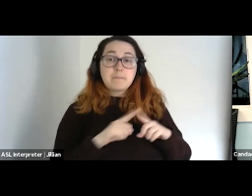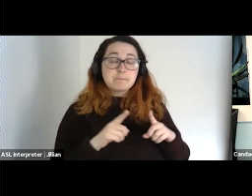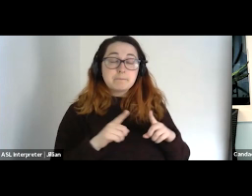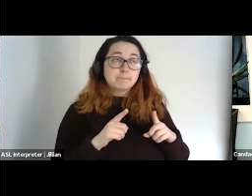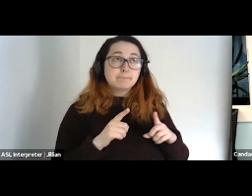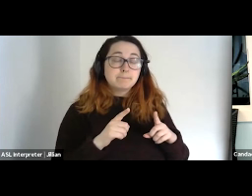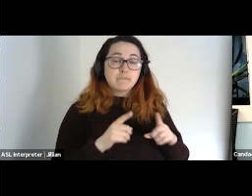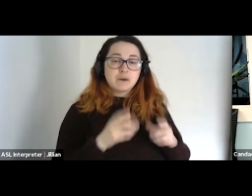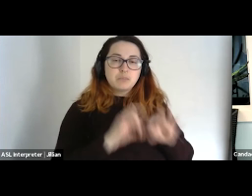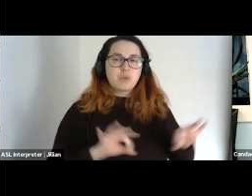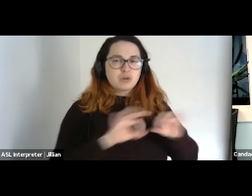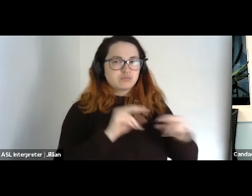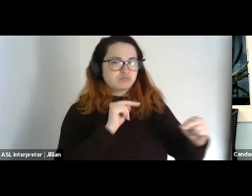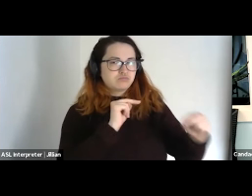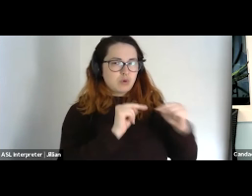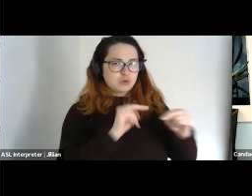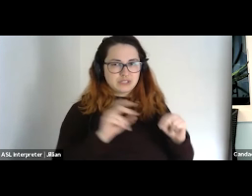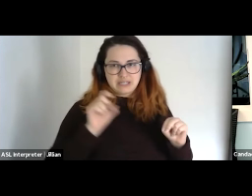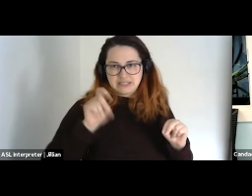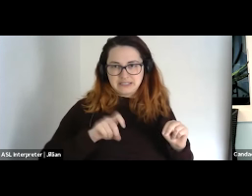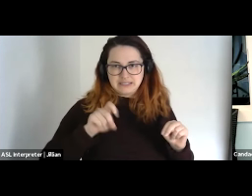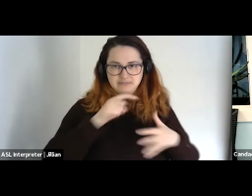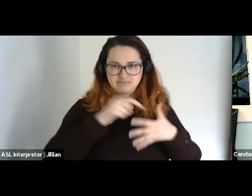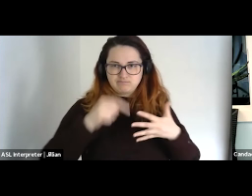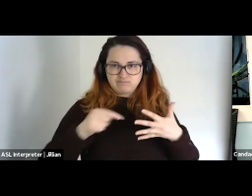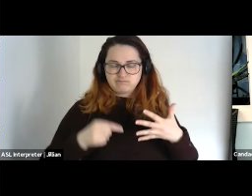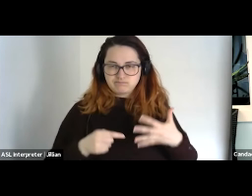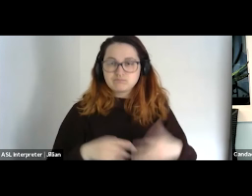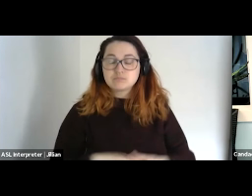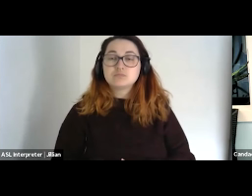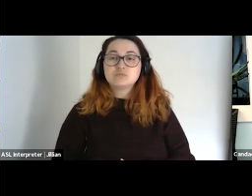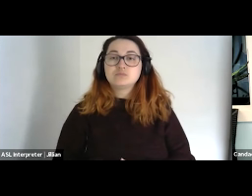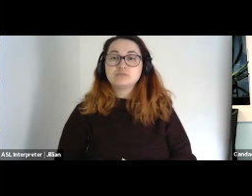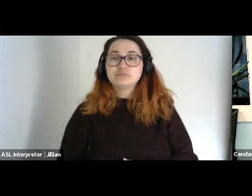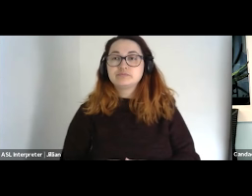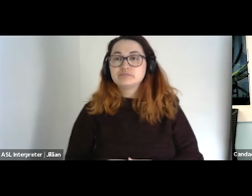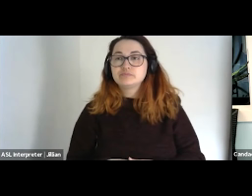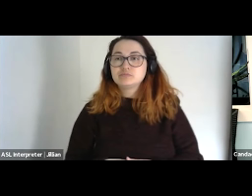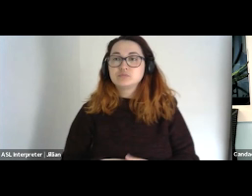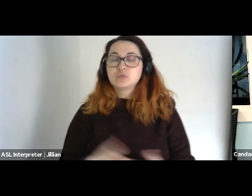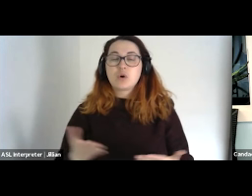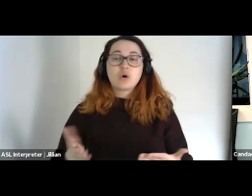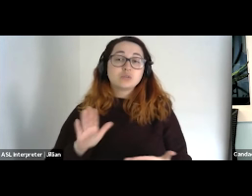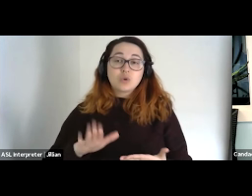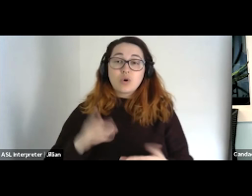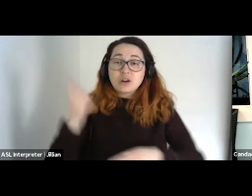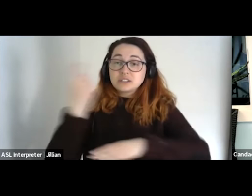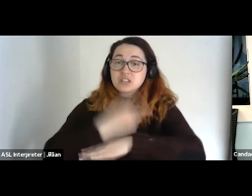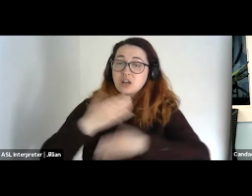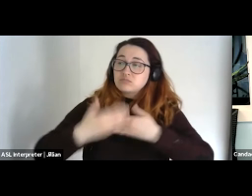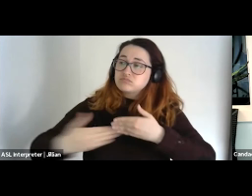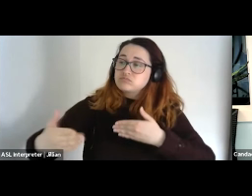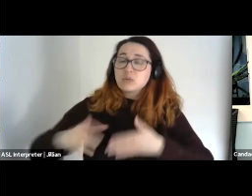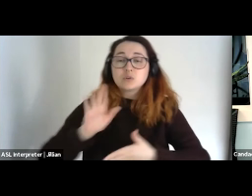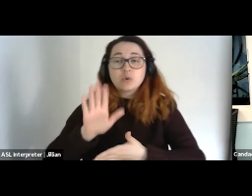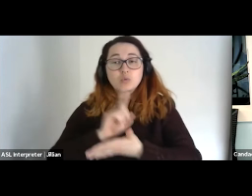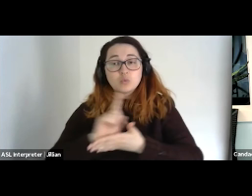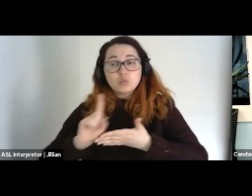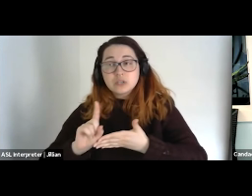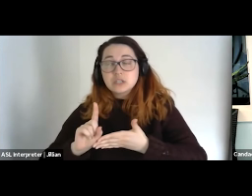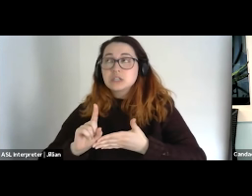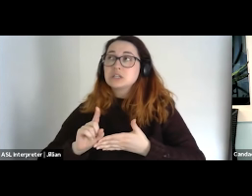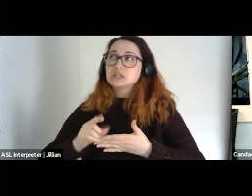Okay, so think about a situation. So as you go through your day and perhaps your week, think about when you might have that